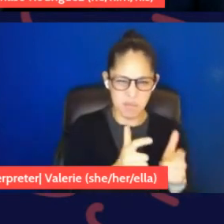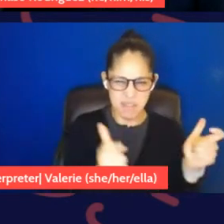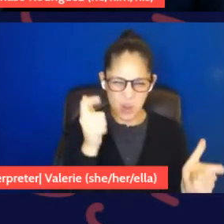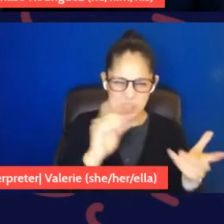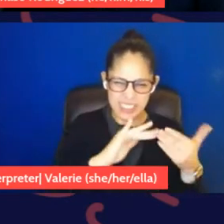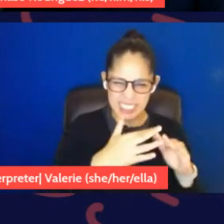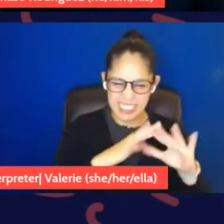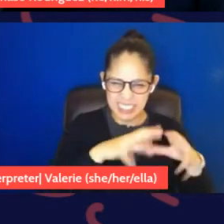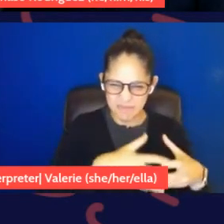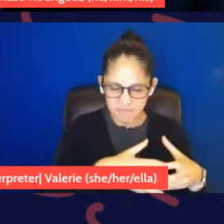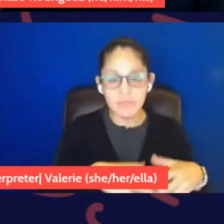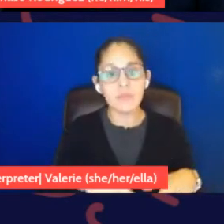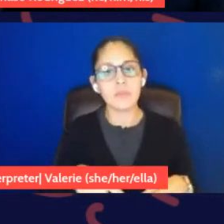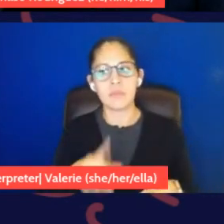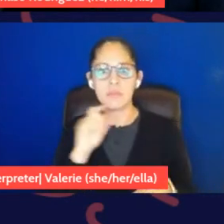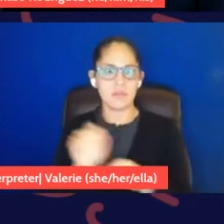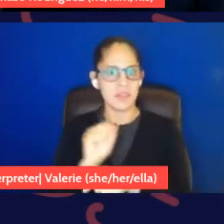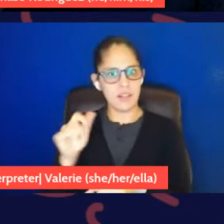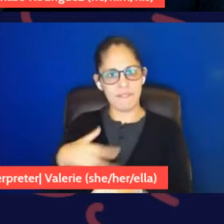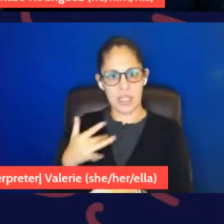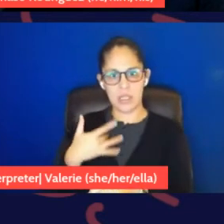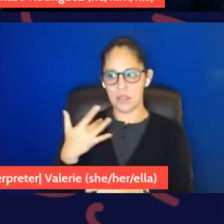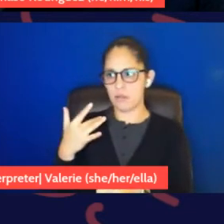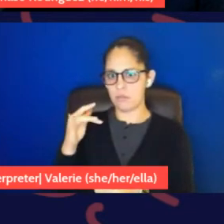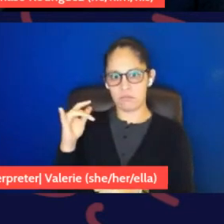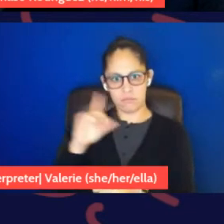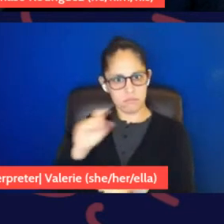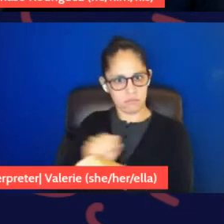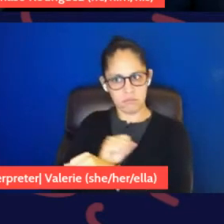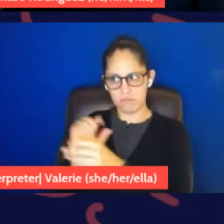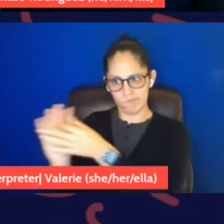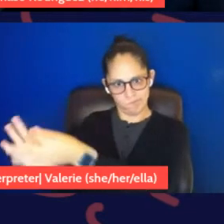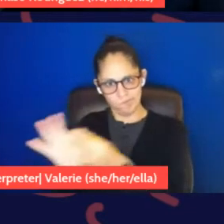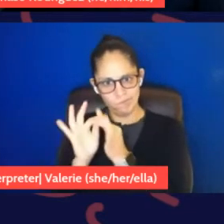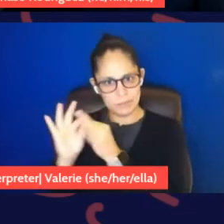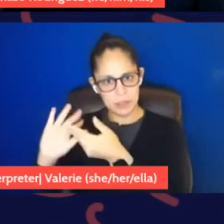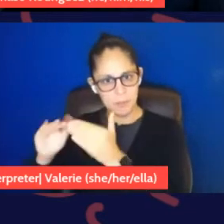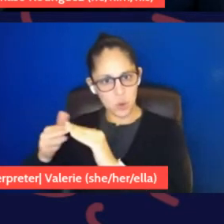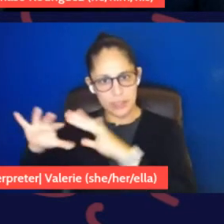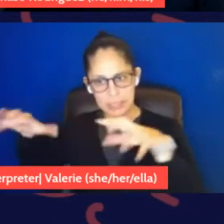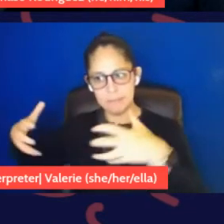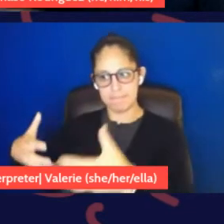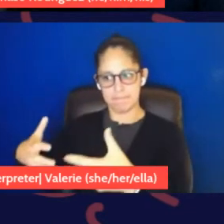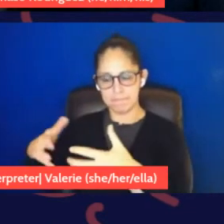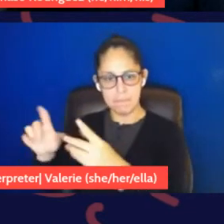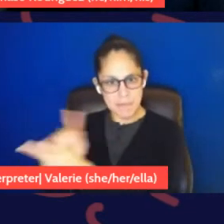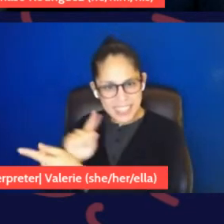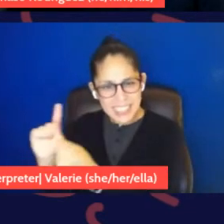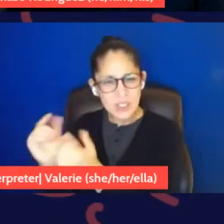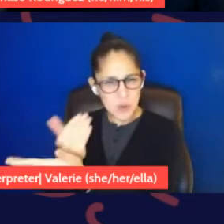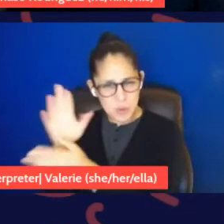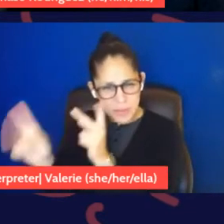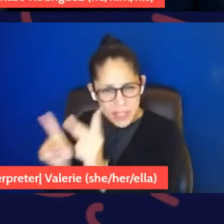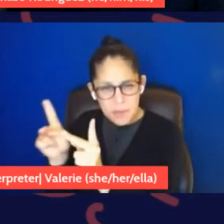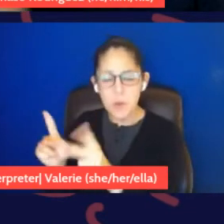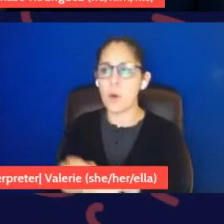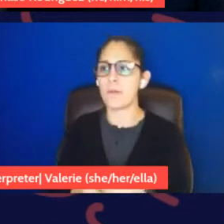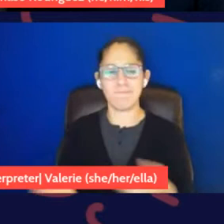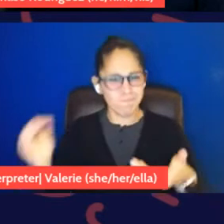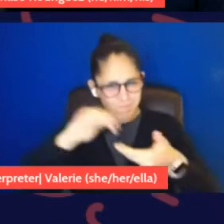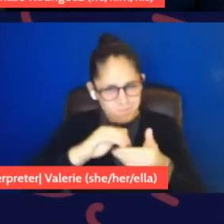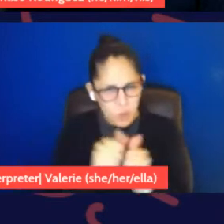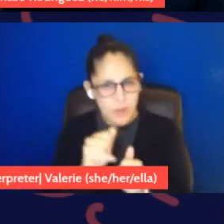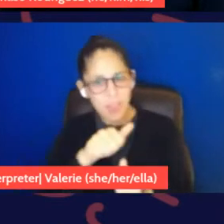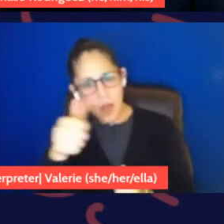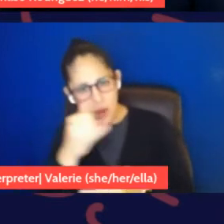it's been about building community. It's been about meeting new people, about collaborating with other artists. As a